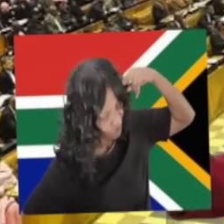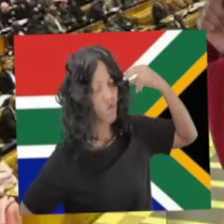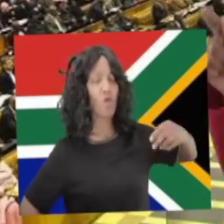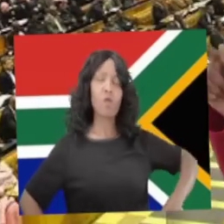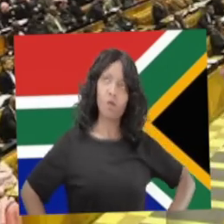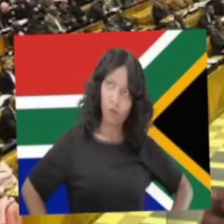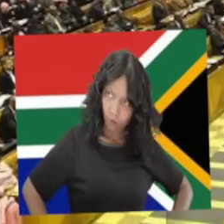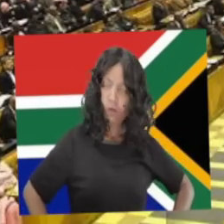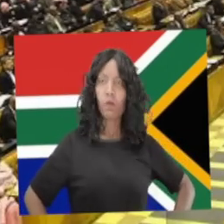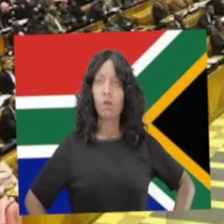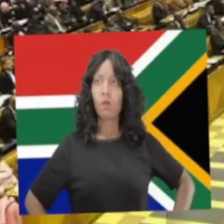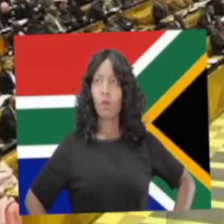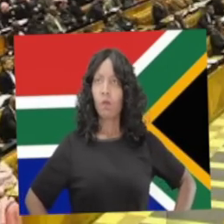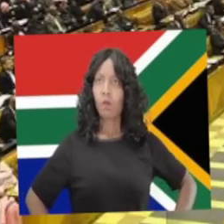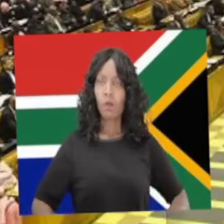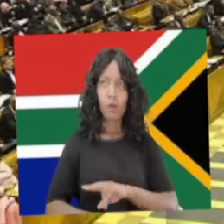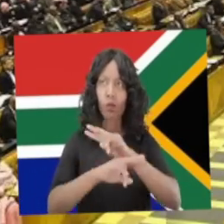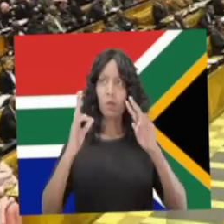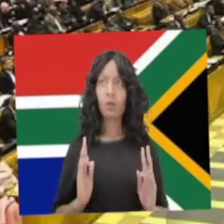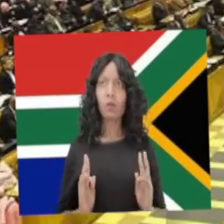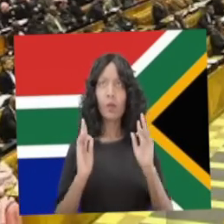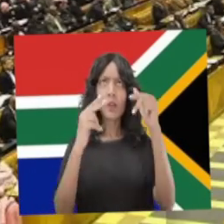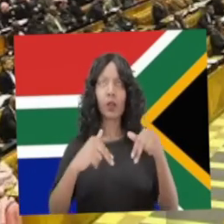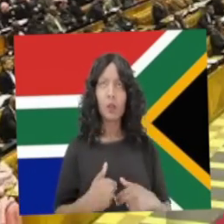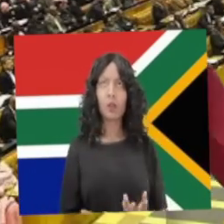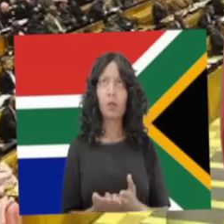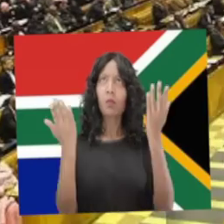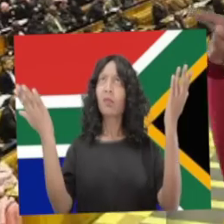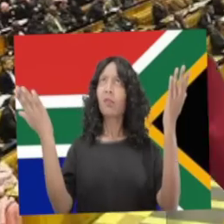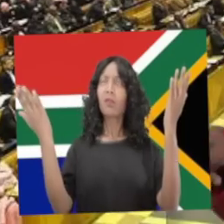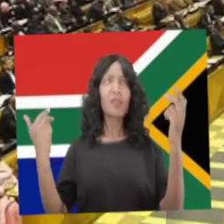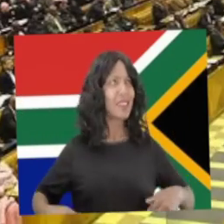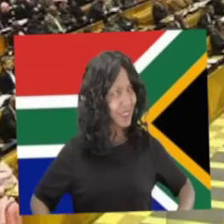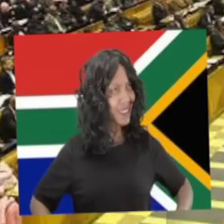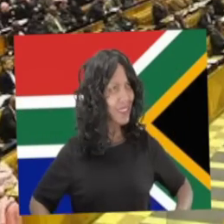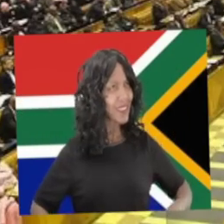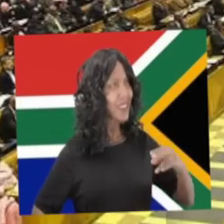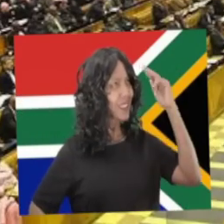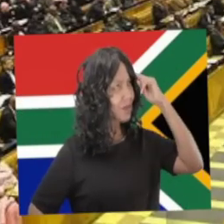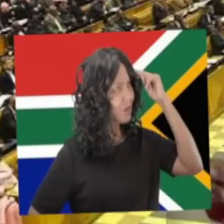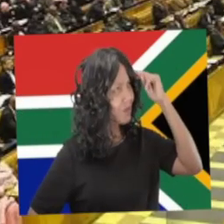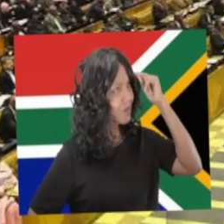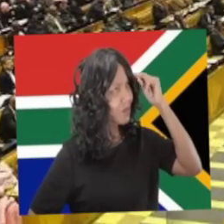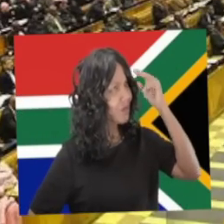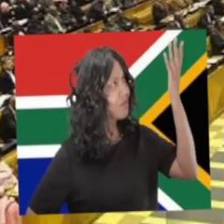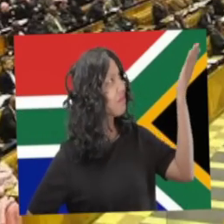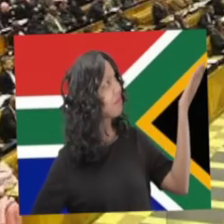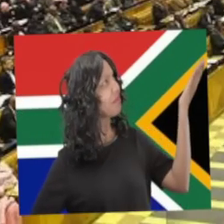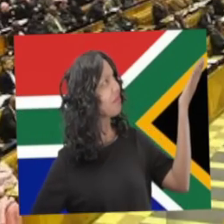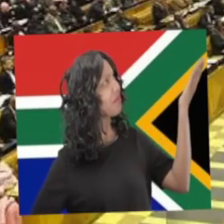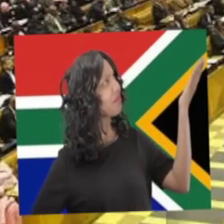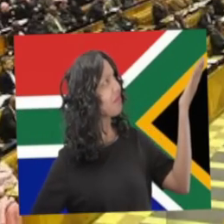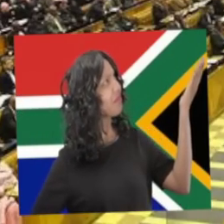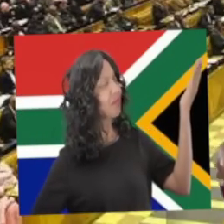food that people enjoy. You have lost metros because of this attitude. Such decisions